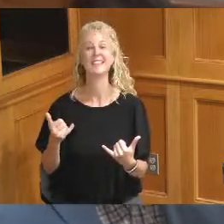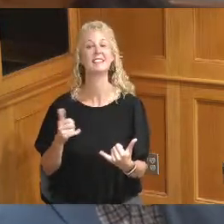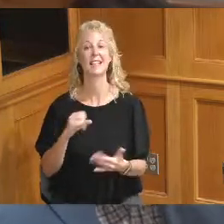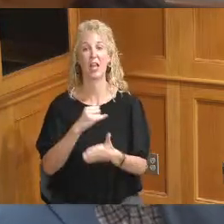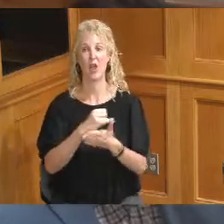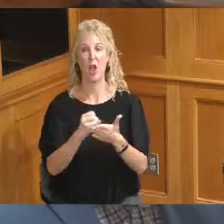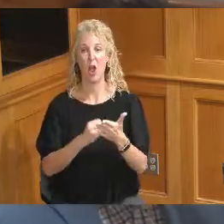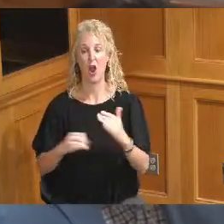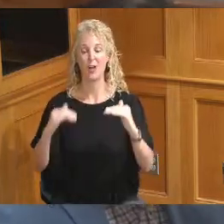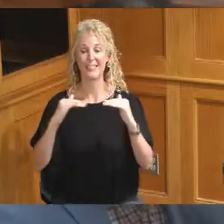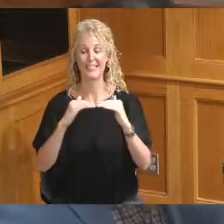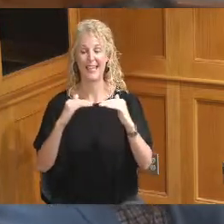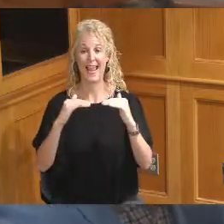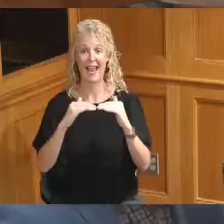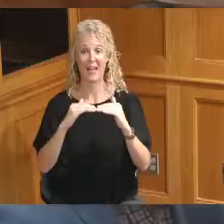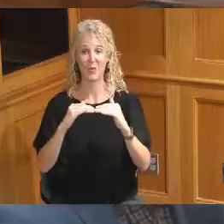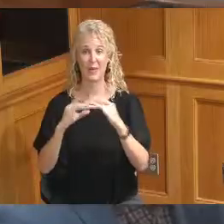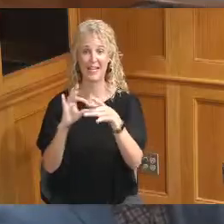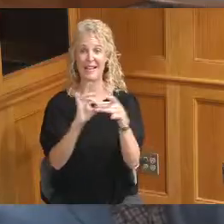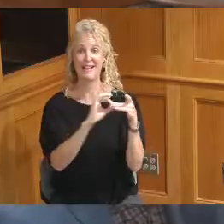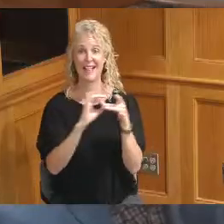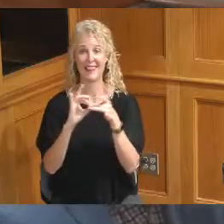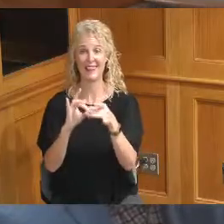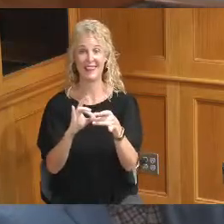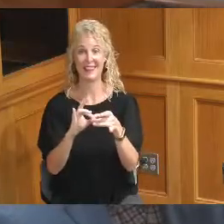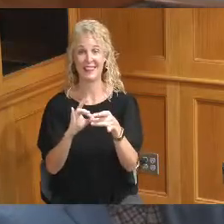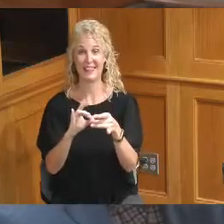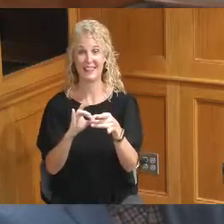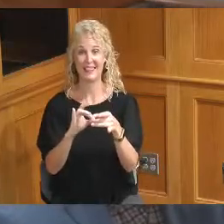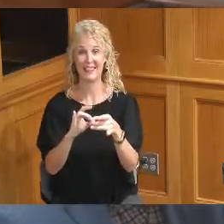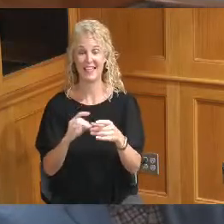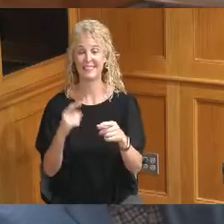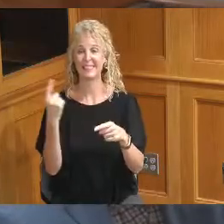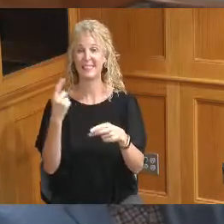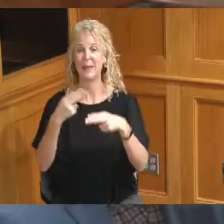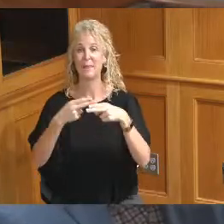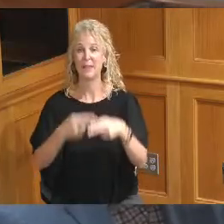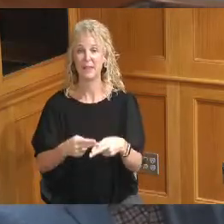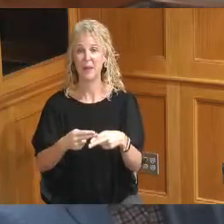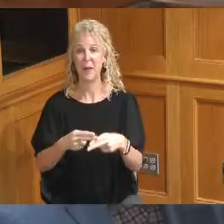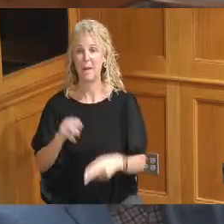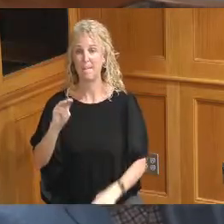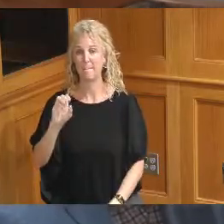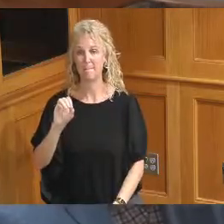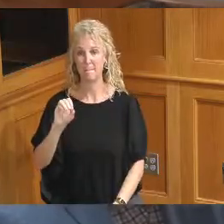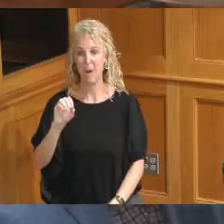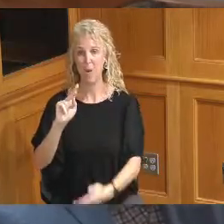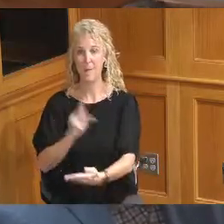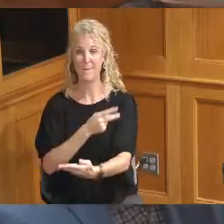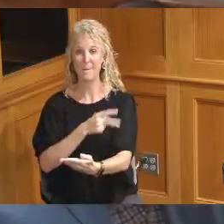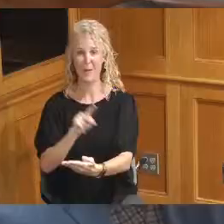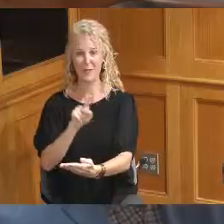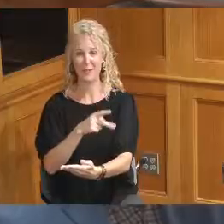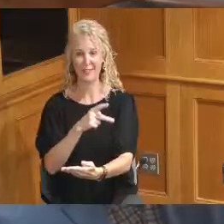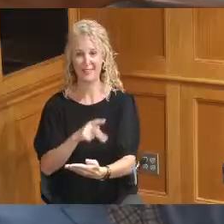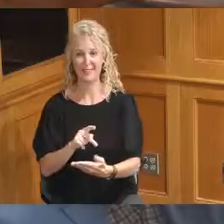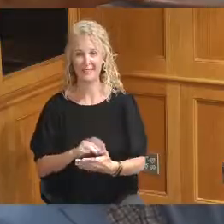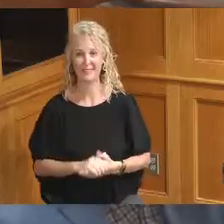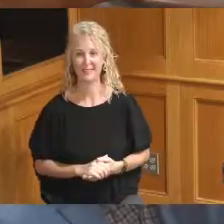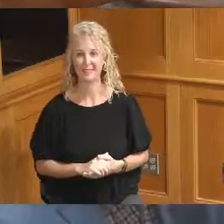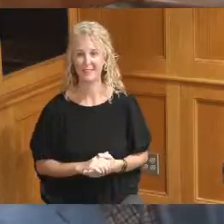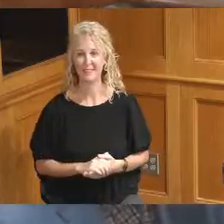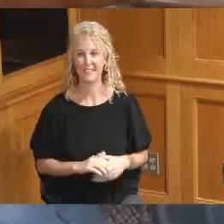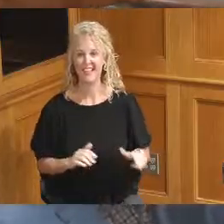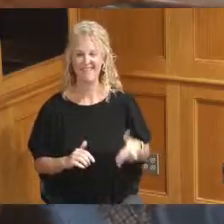Equity Collective, and we have Mo Poetry, who works with the youth. And I'll let